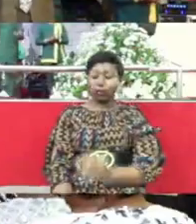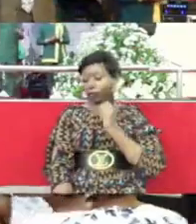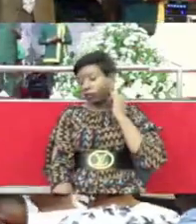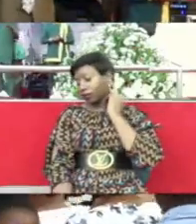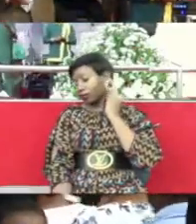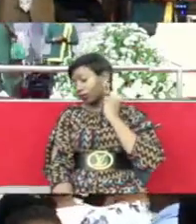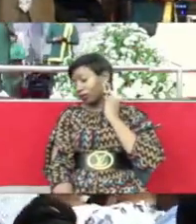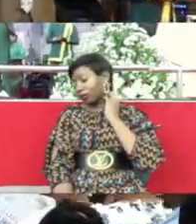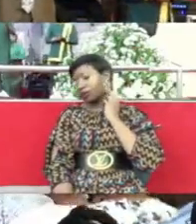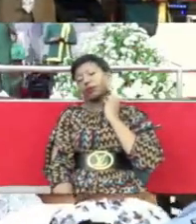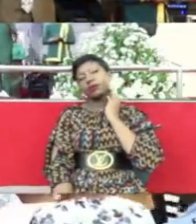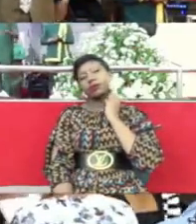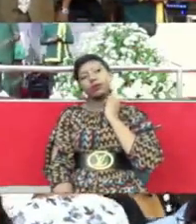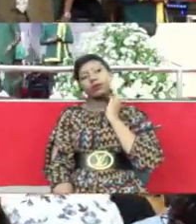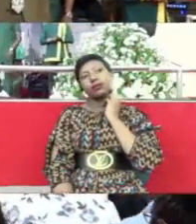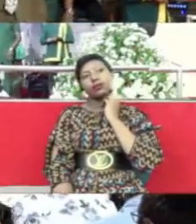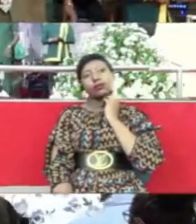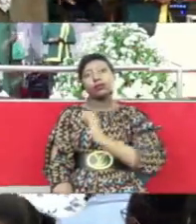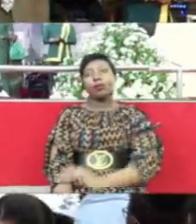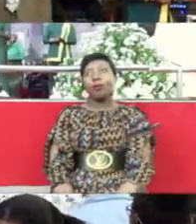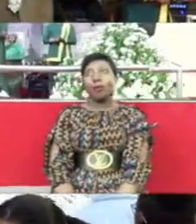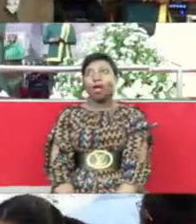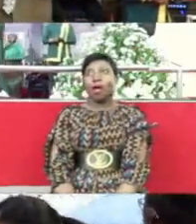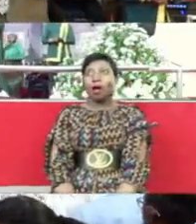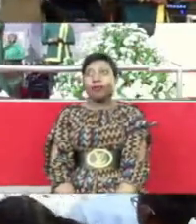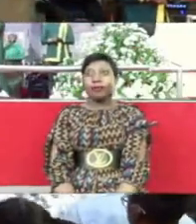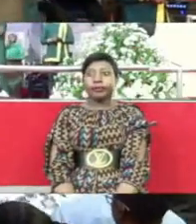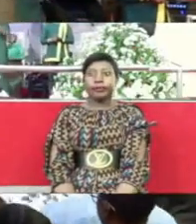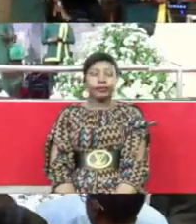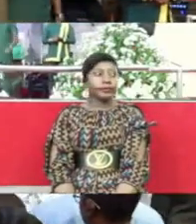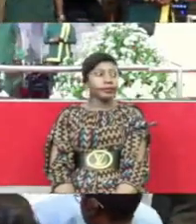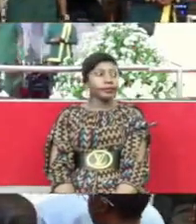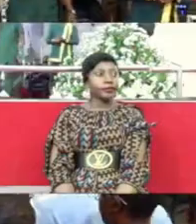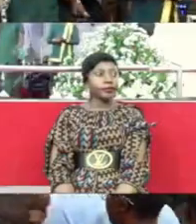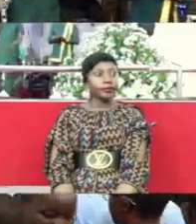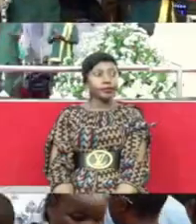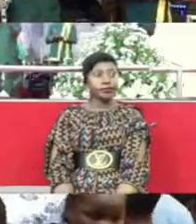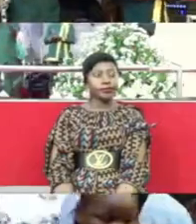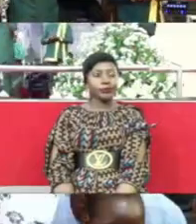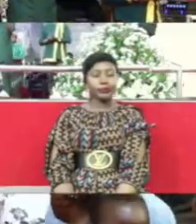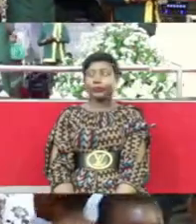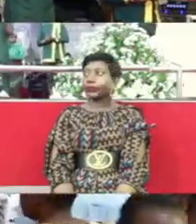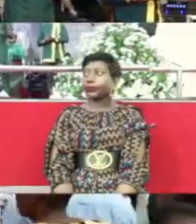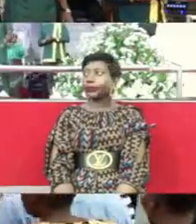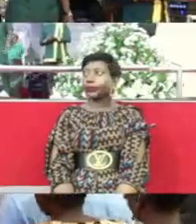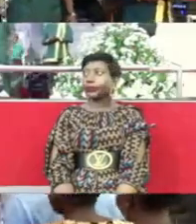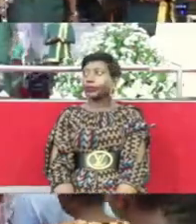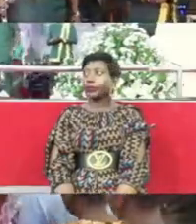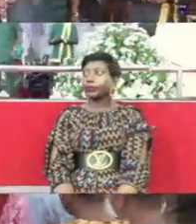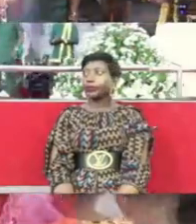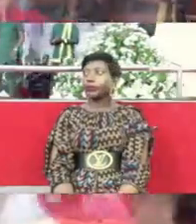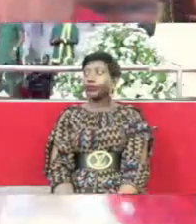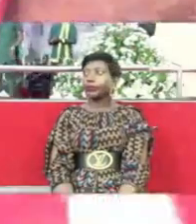praying, continue thanking God, continue praying and believing God, and telling Him those areas that you are afraid of, that God will